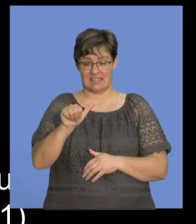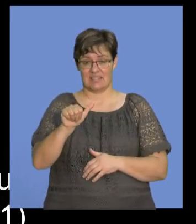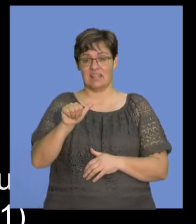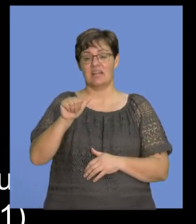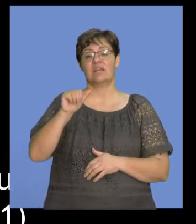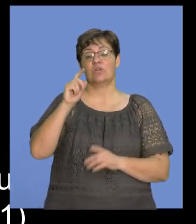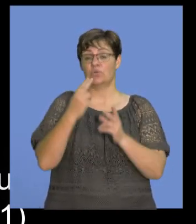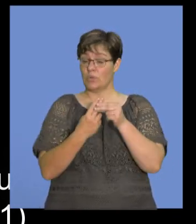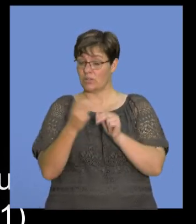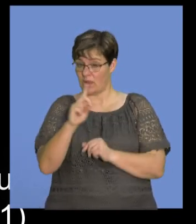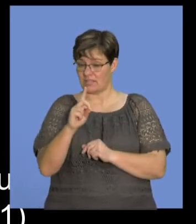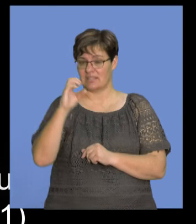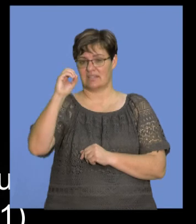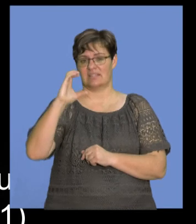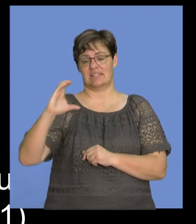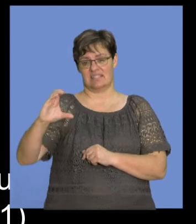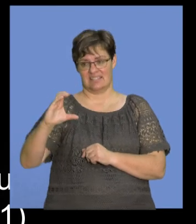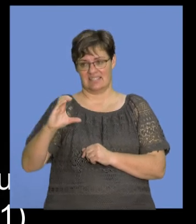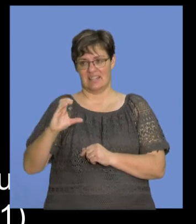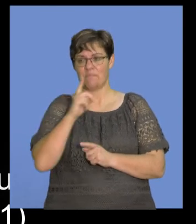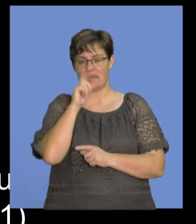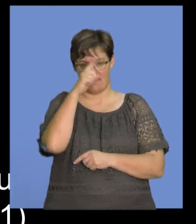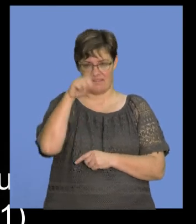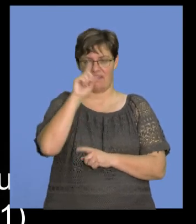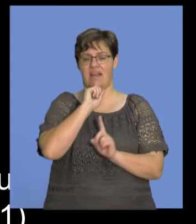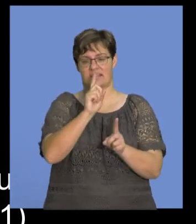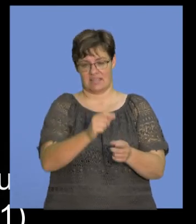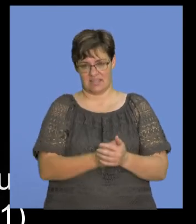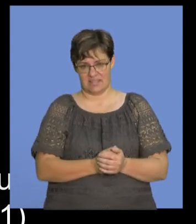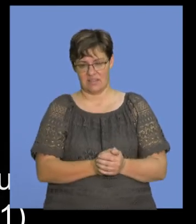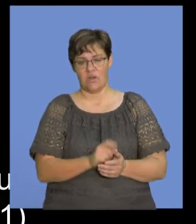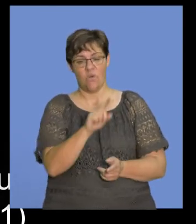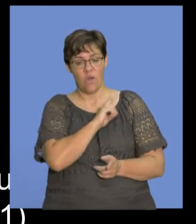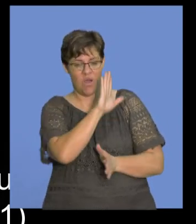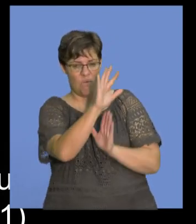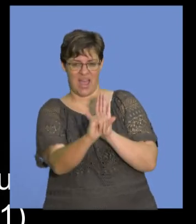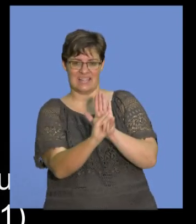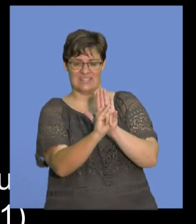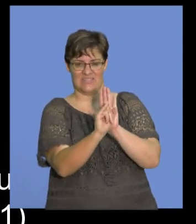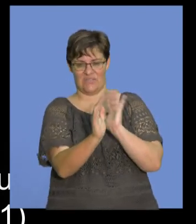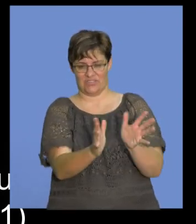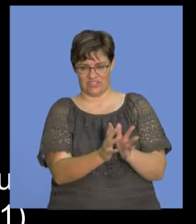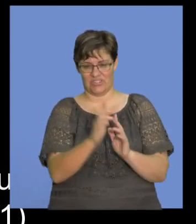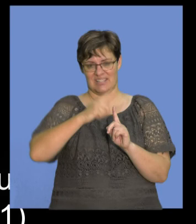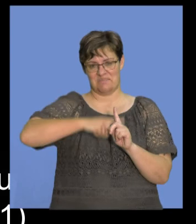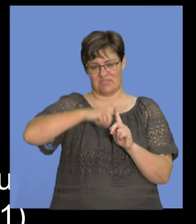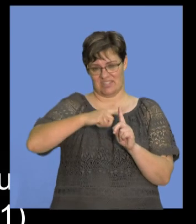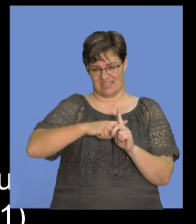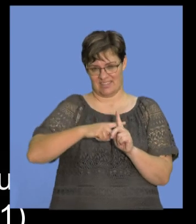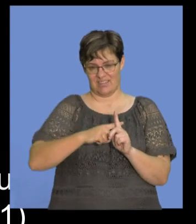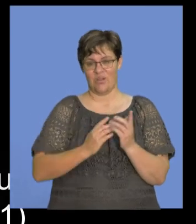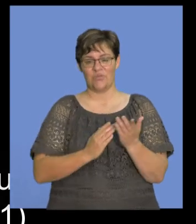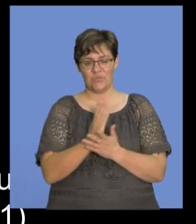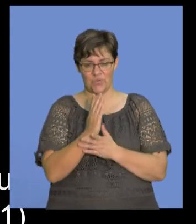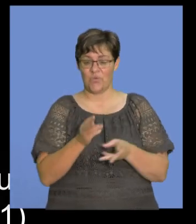it's 56, and in this case the unit, and that would be the correct answer because you've now identified